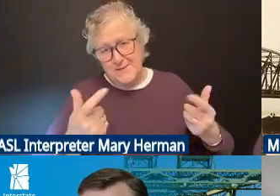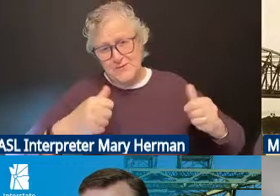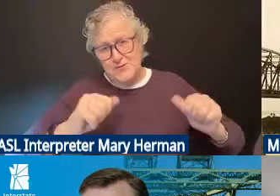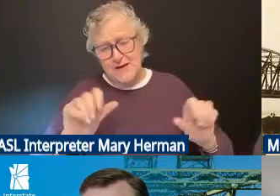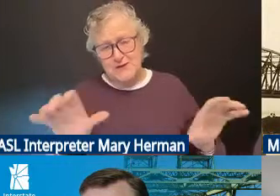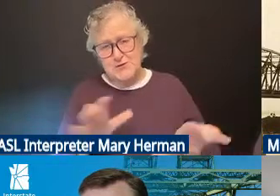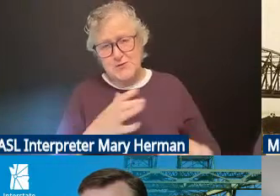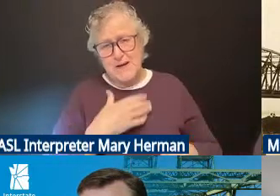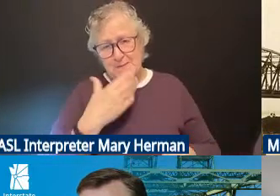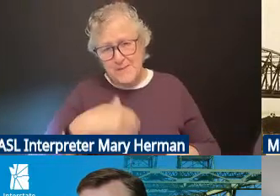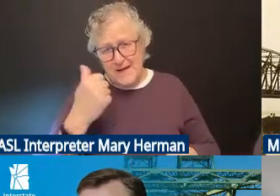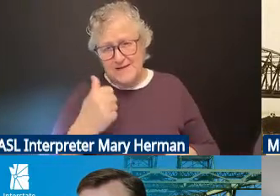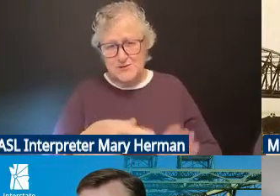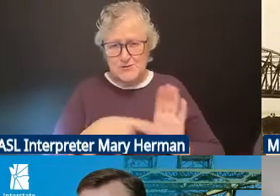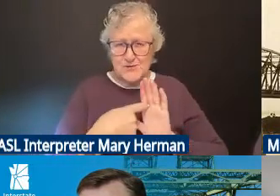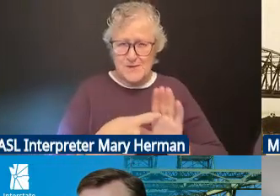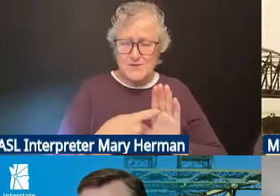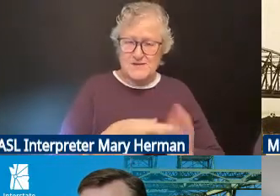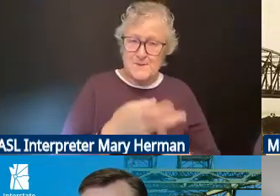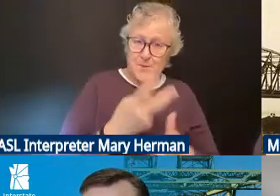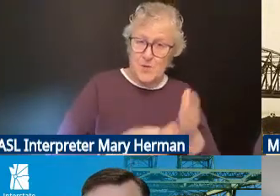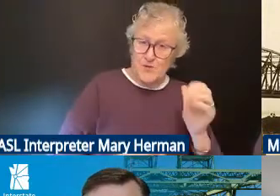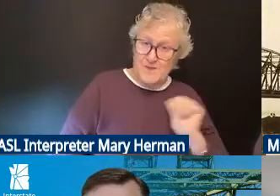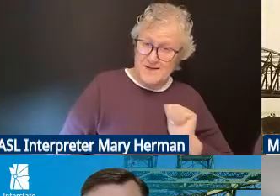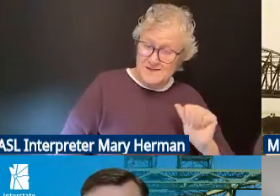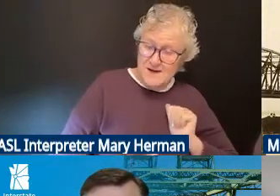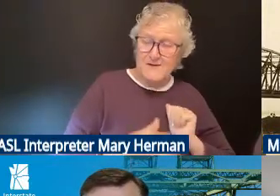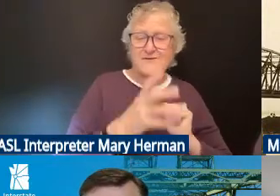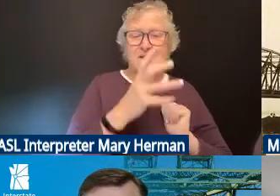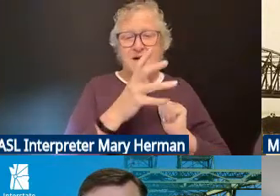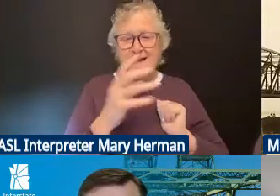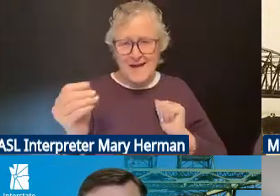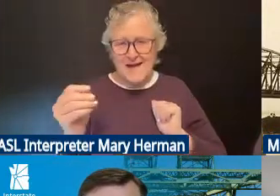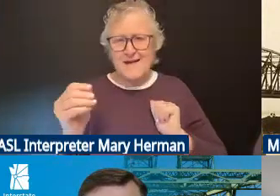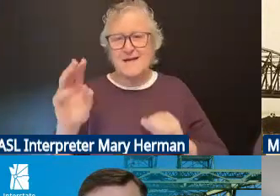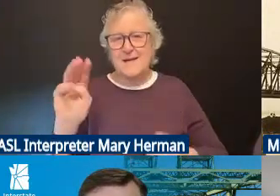thank you for the opportunity to see everyone again. It's been a little bit.